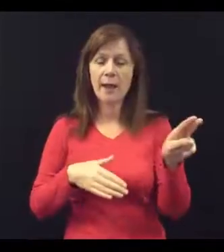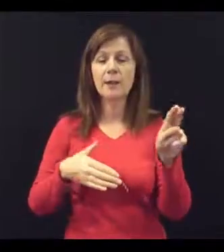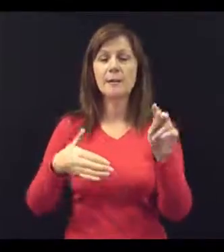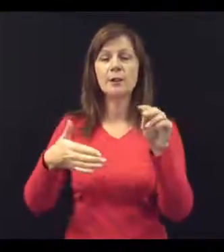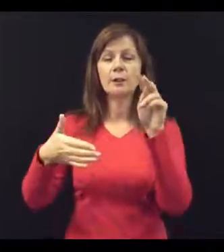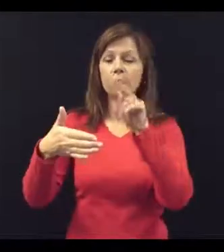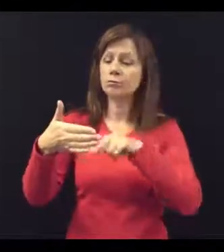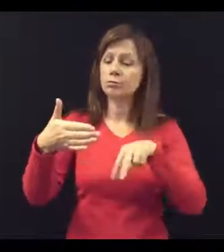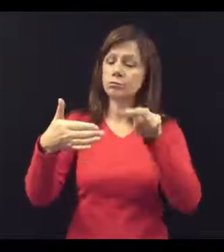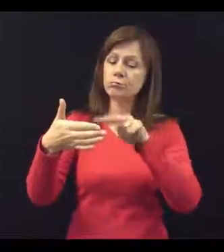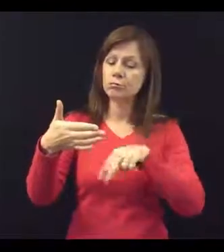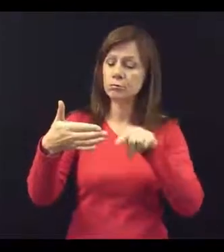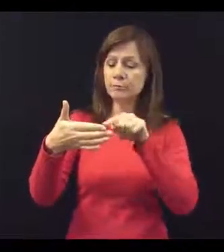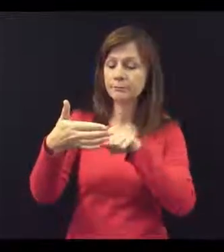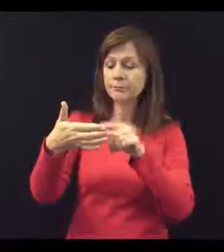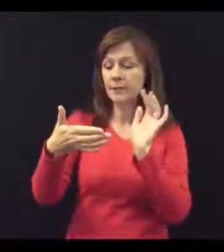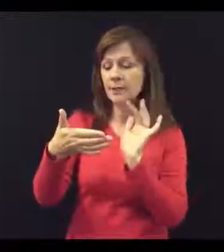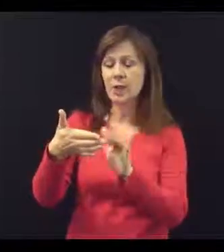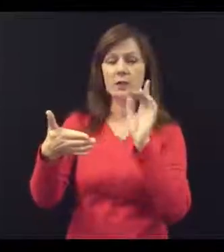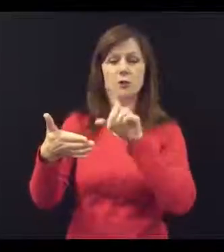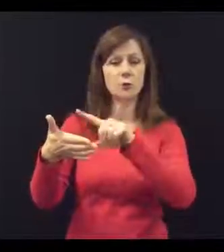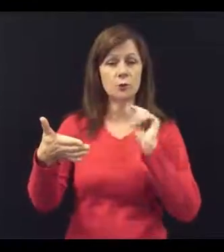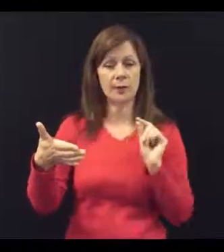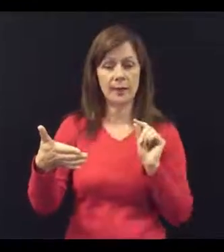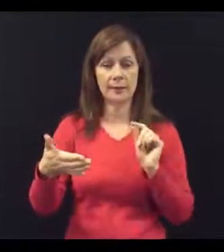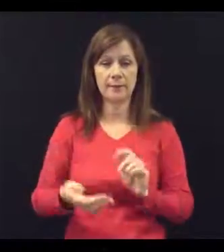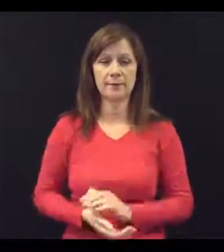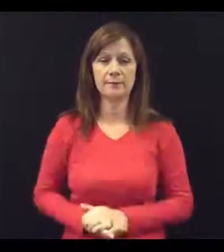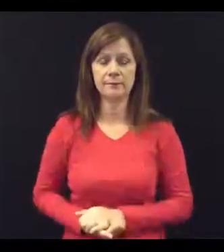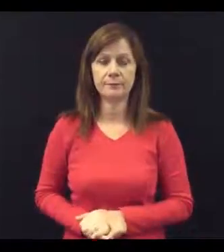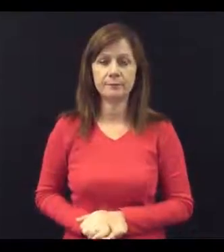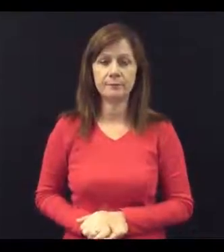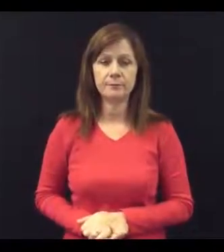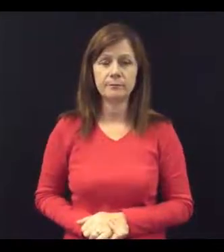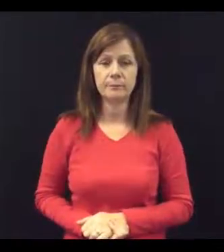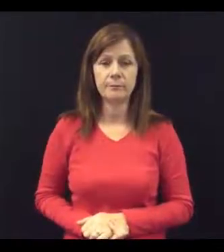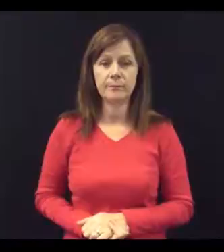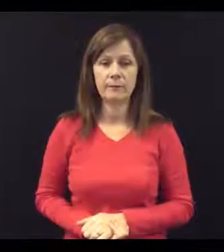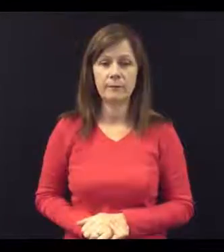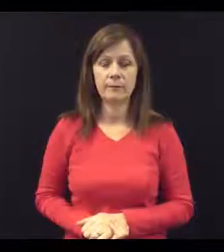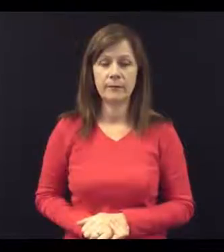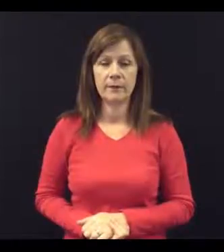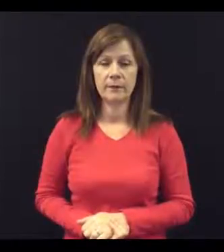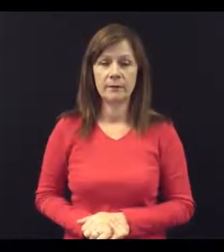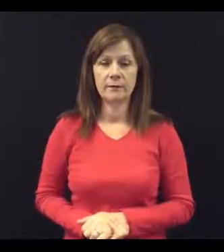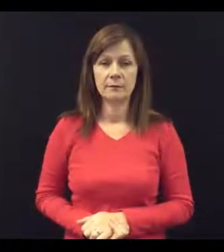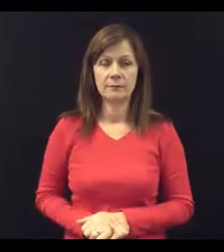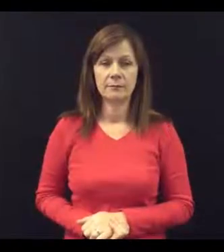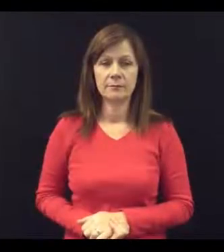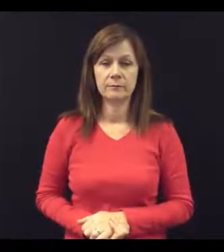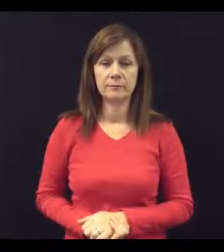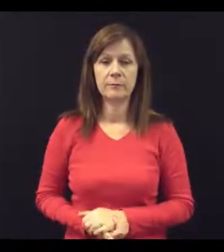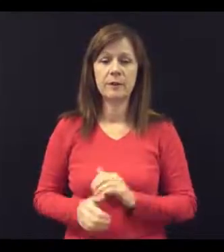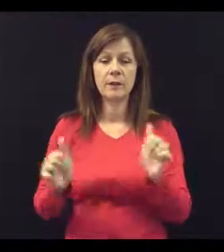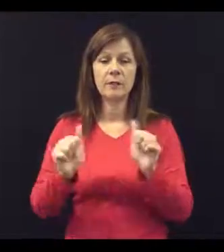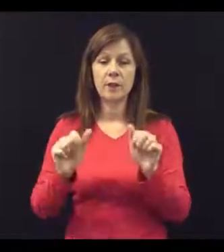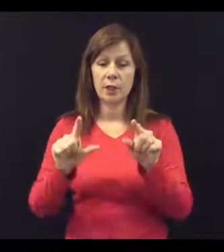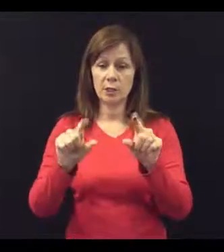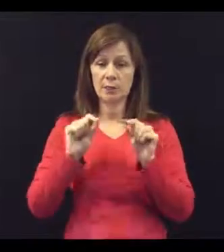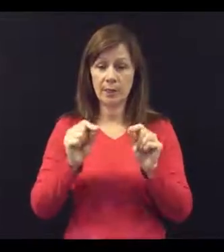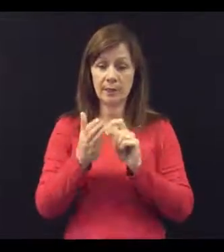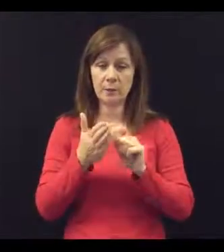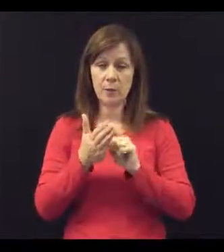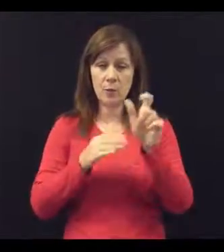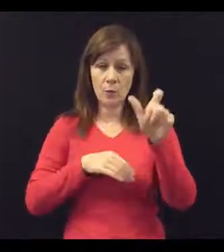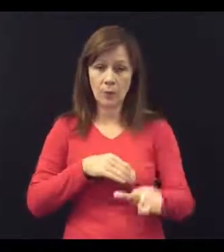column. You can scroll by dragging or tap on a letter to jump straight to the authors starting with that letter. With an